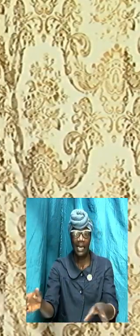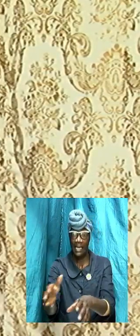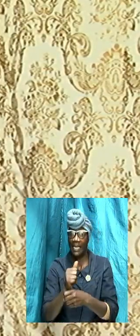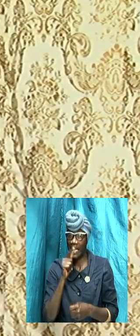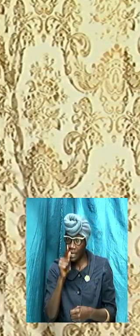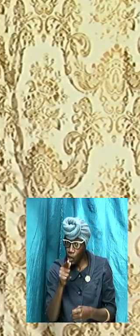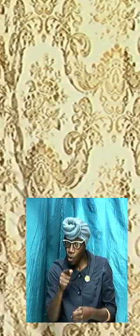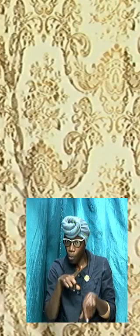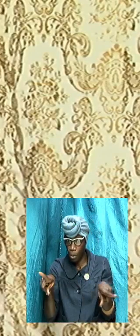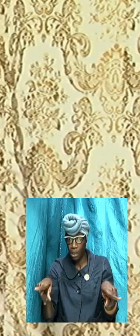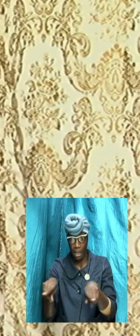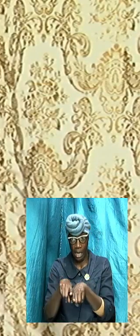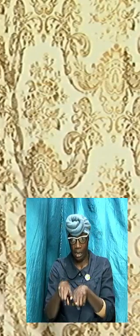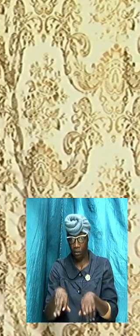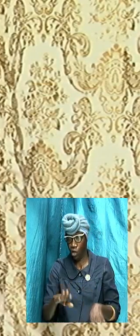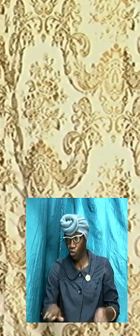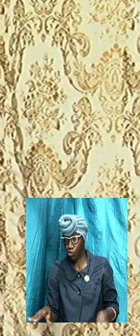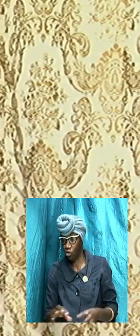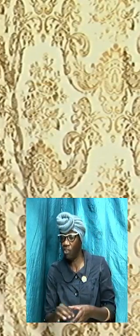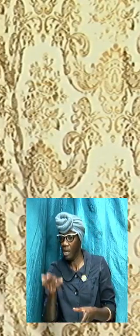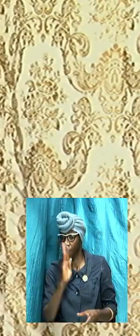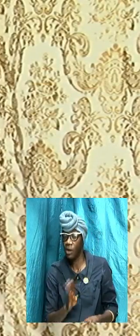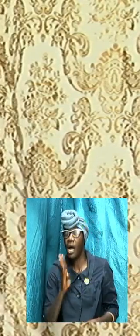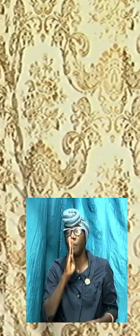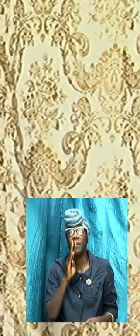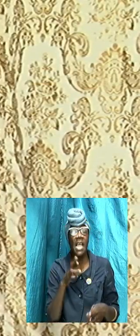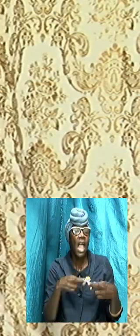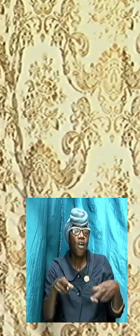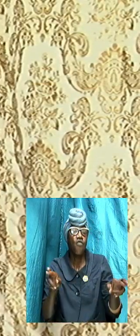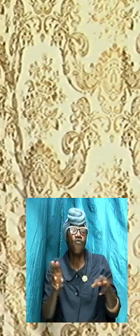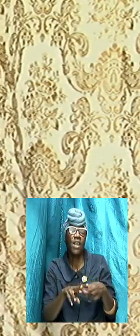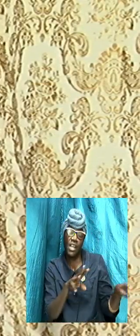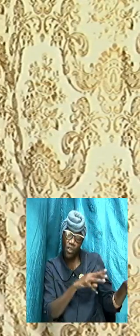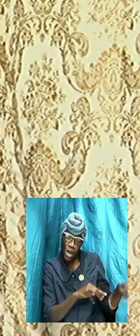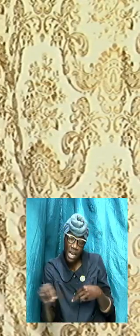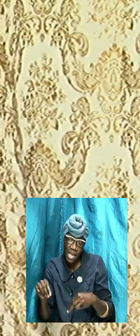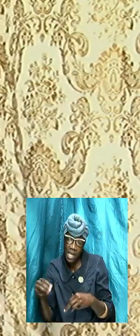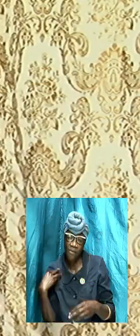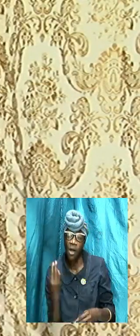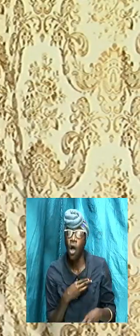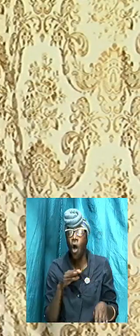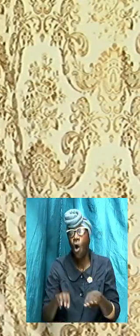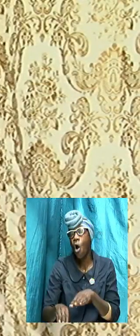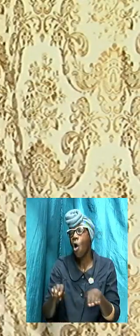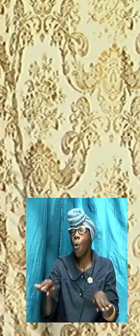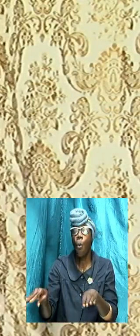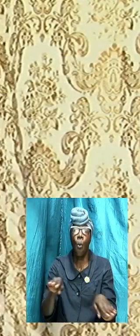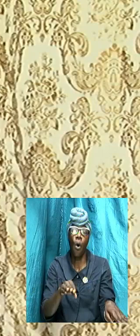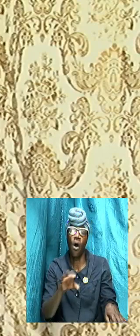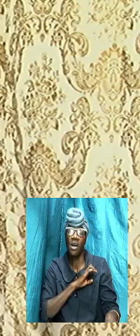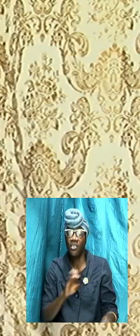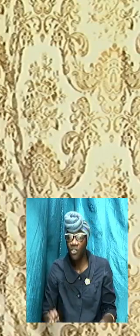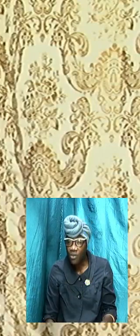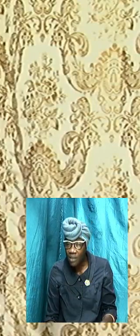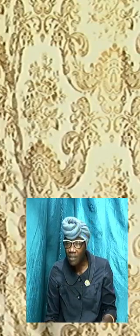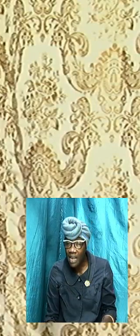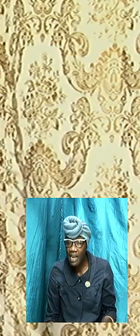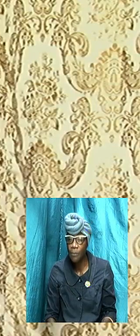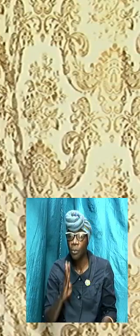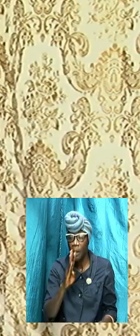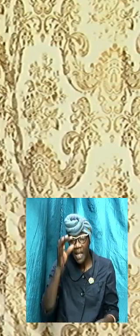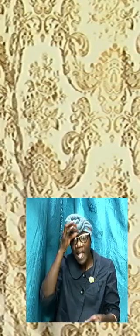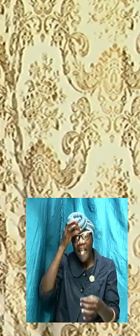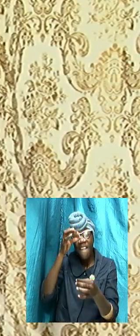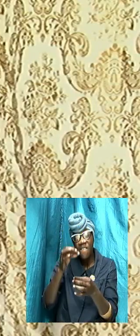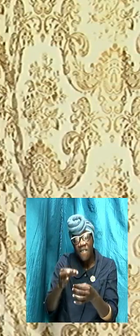must be ready. Ready to leave. Amen. So our walk as Christians should be a walk of faith,